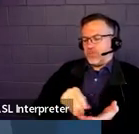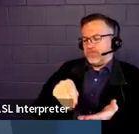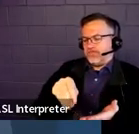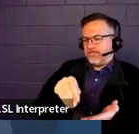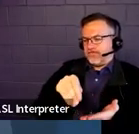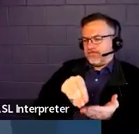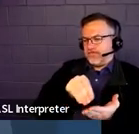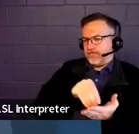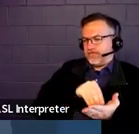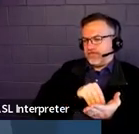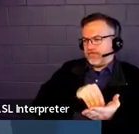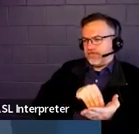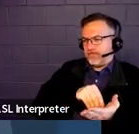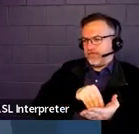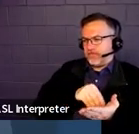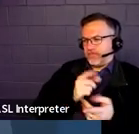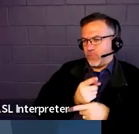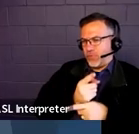we're just stuck.